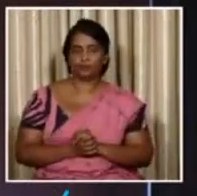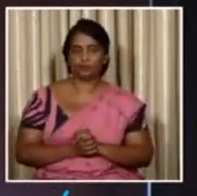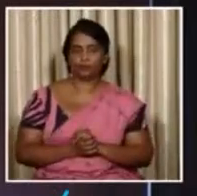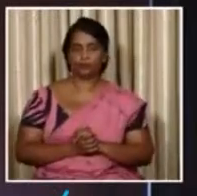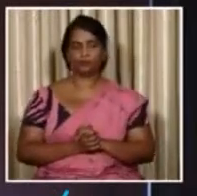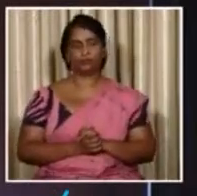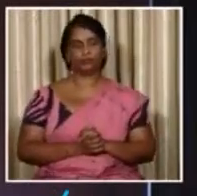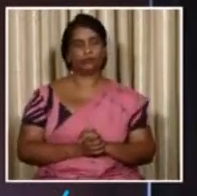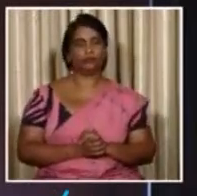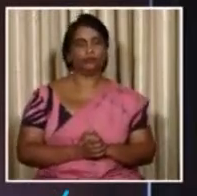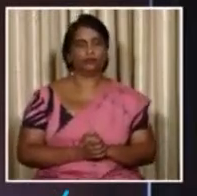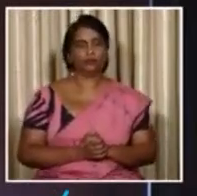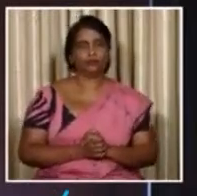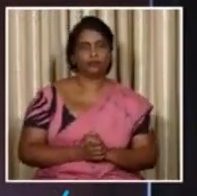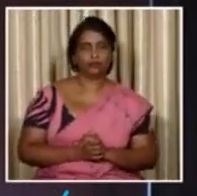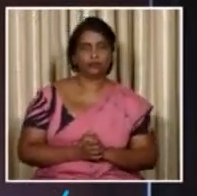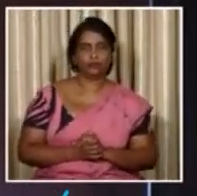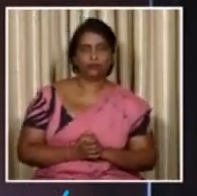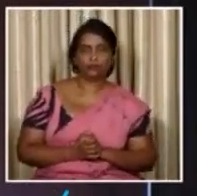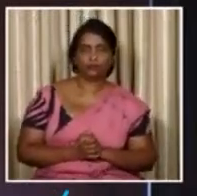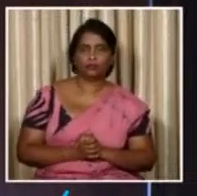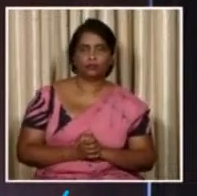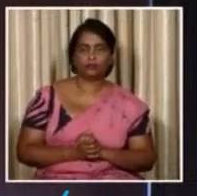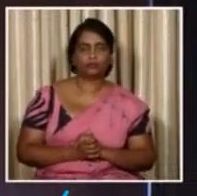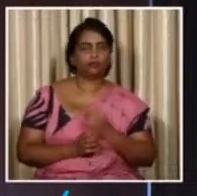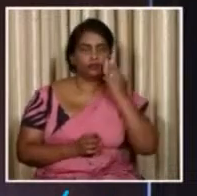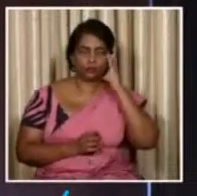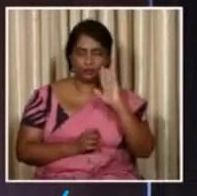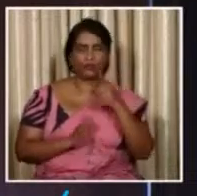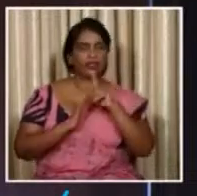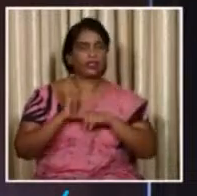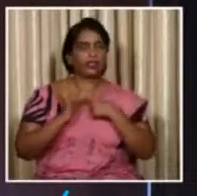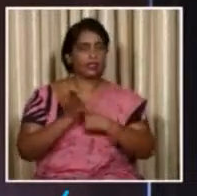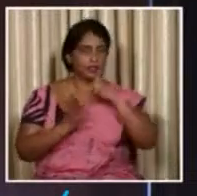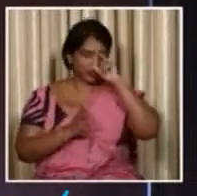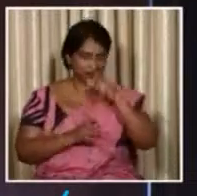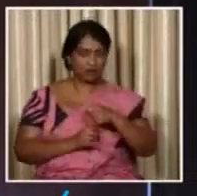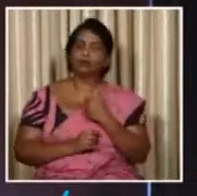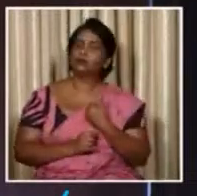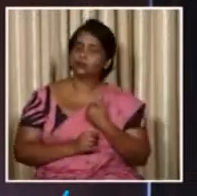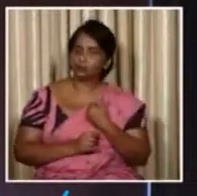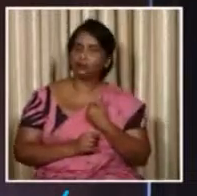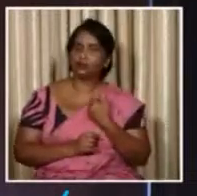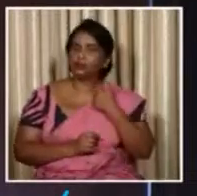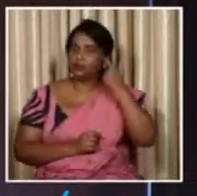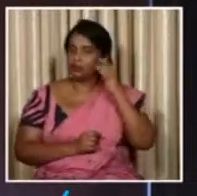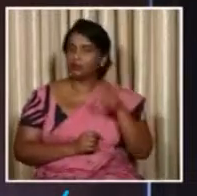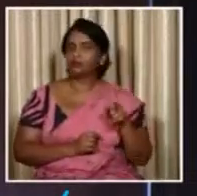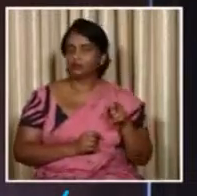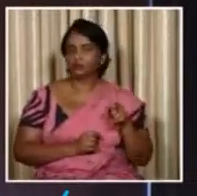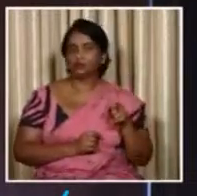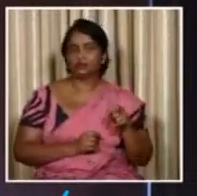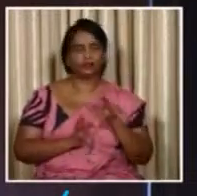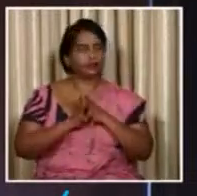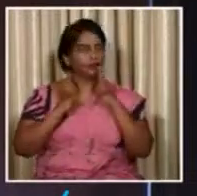in Parliament, sought to neutralize the opposition. He enacted the 6th Amendment to the Constitution, effectively forcing the